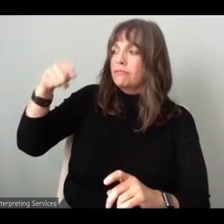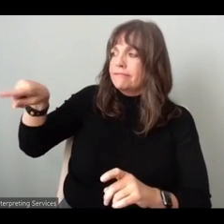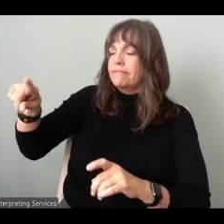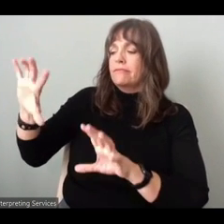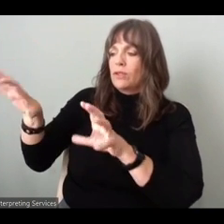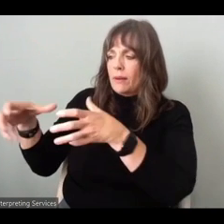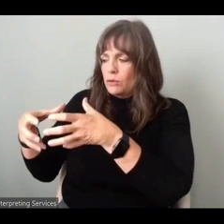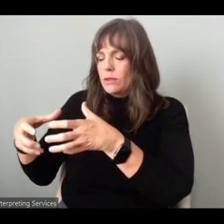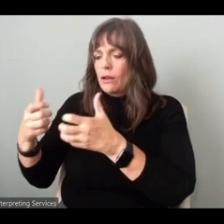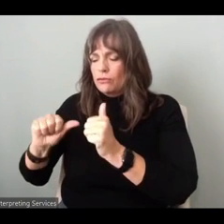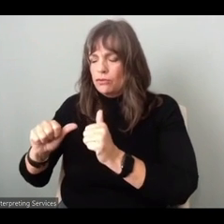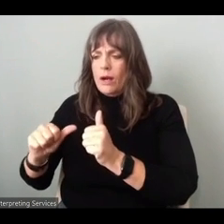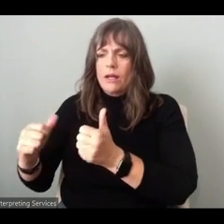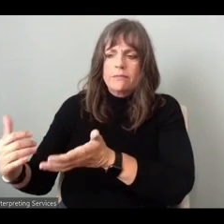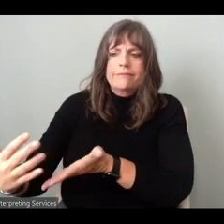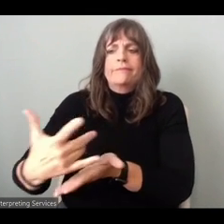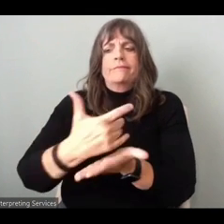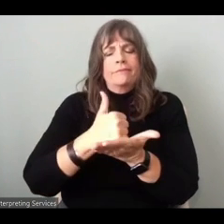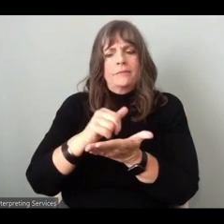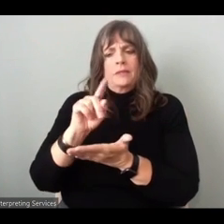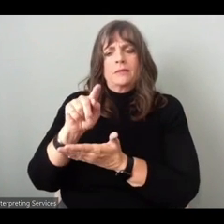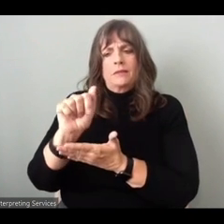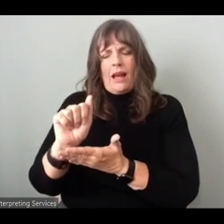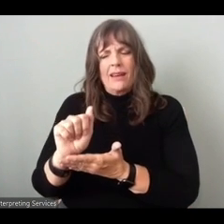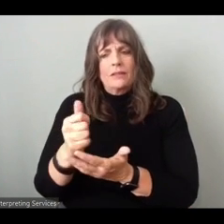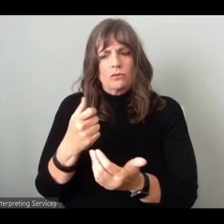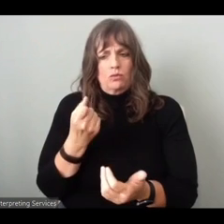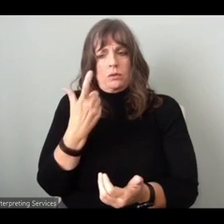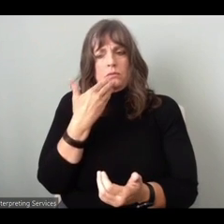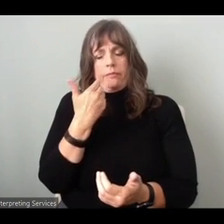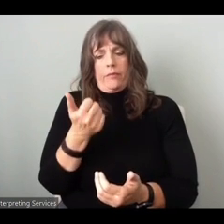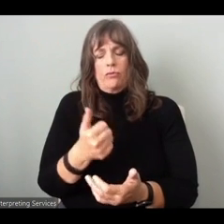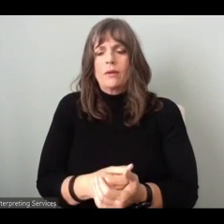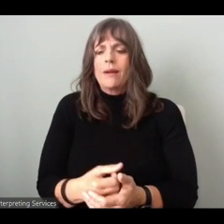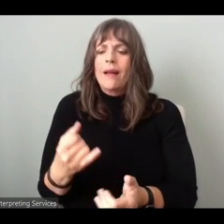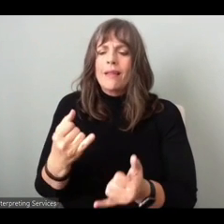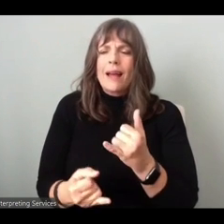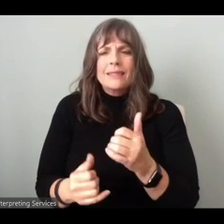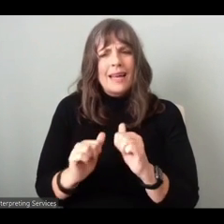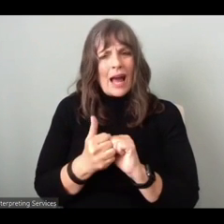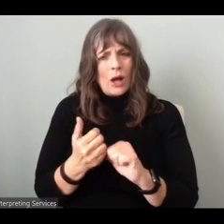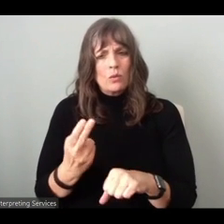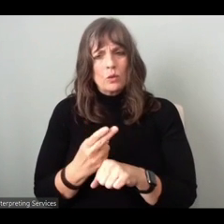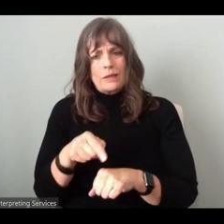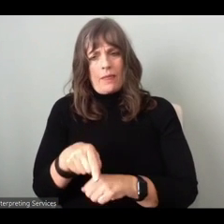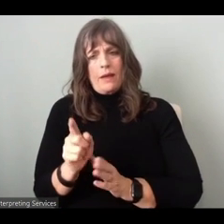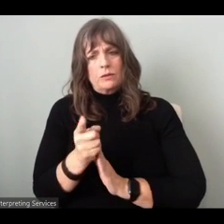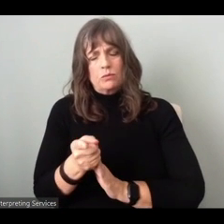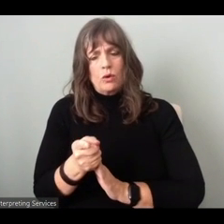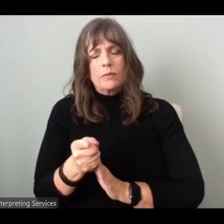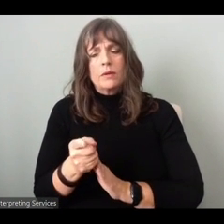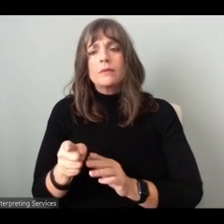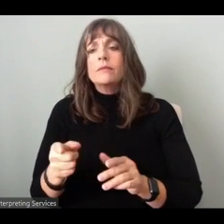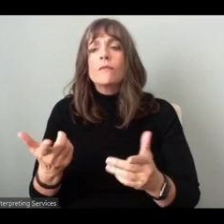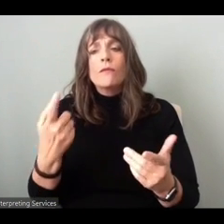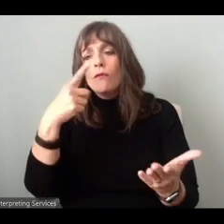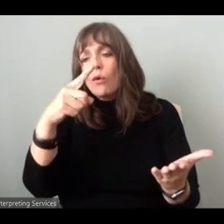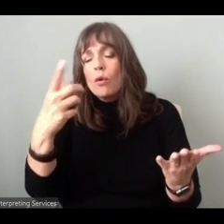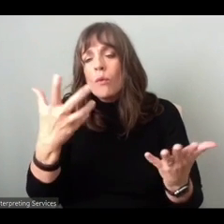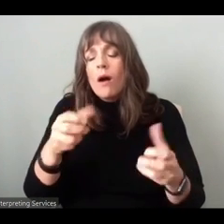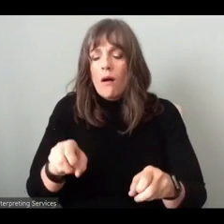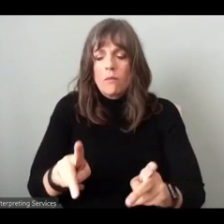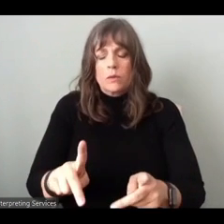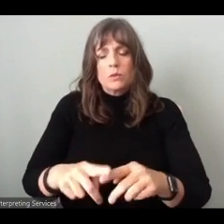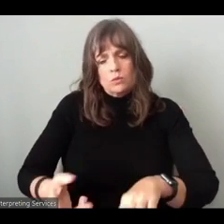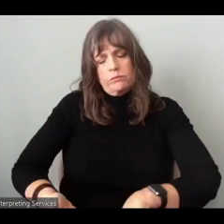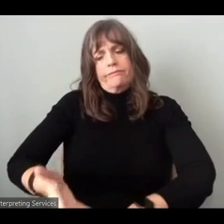BAR. On that note, I want to end and express my gratitude for GIA for pulling us together. And I hope that